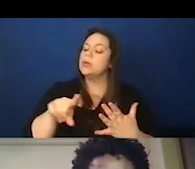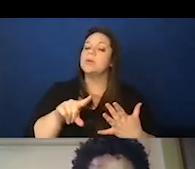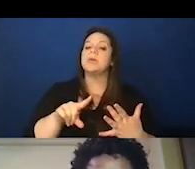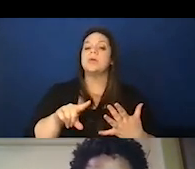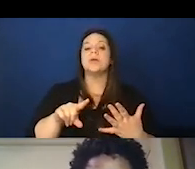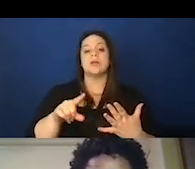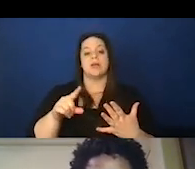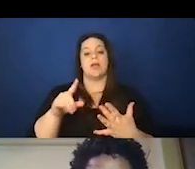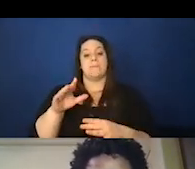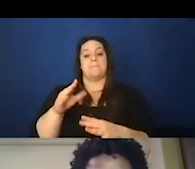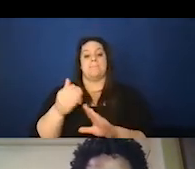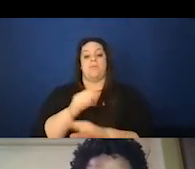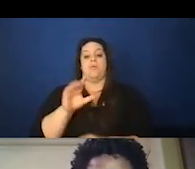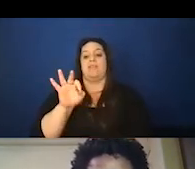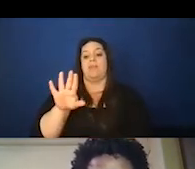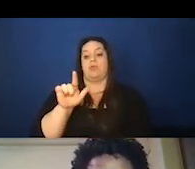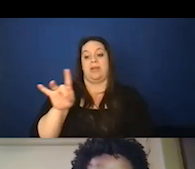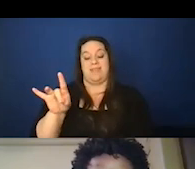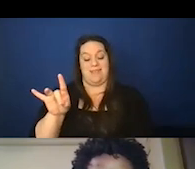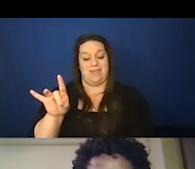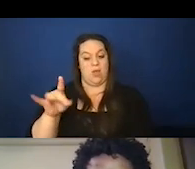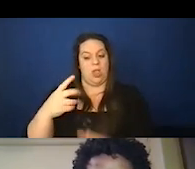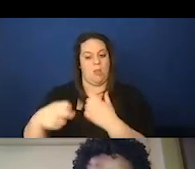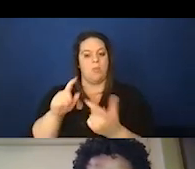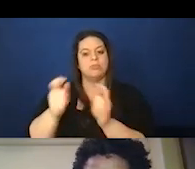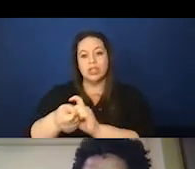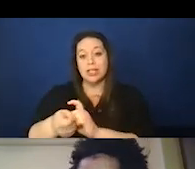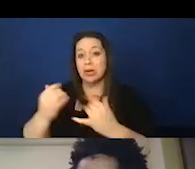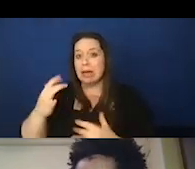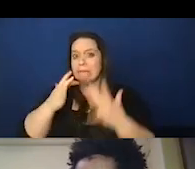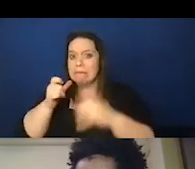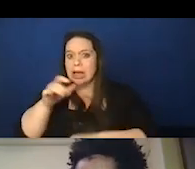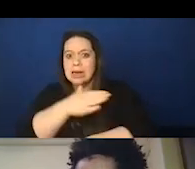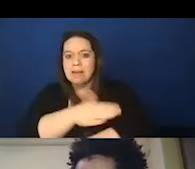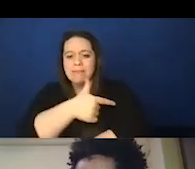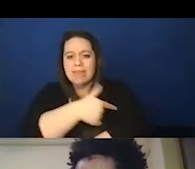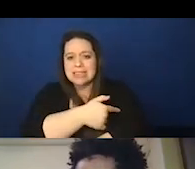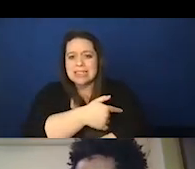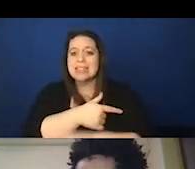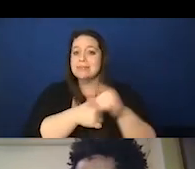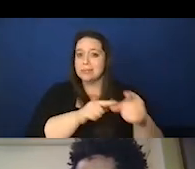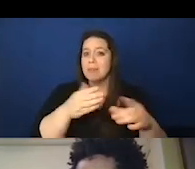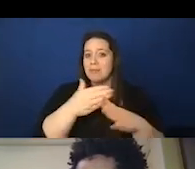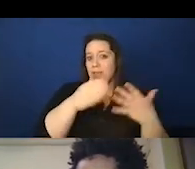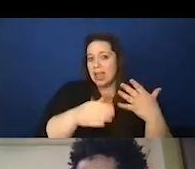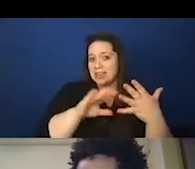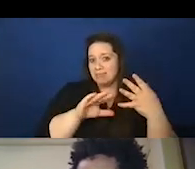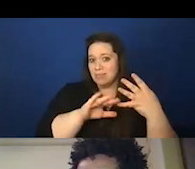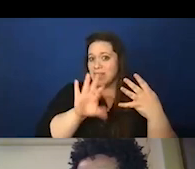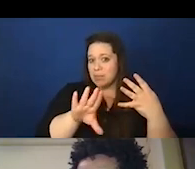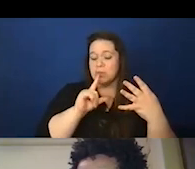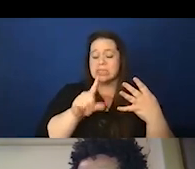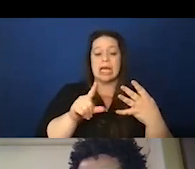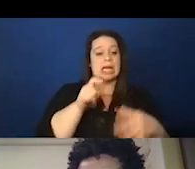vaccine. The problem will be we don't have enough sites and we don't have enough vaccinators to put vaccine in